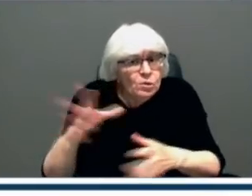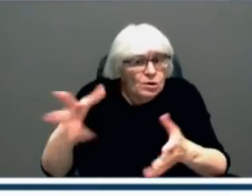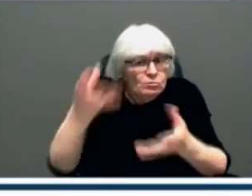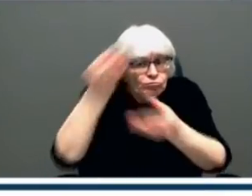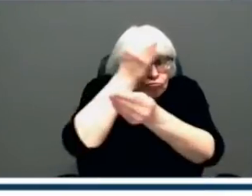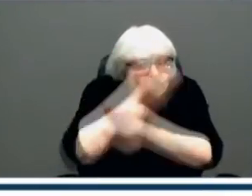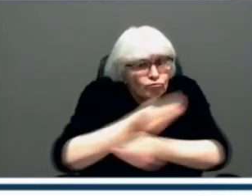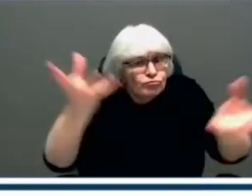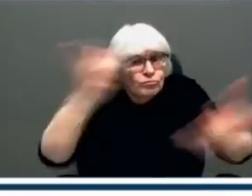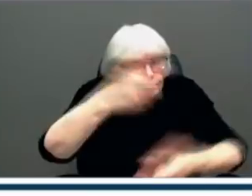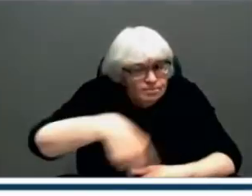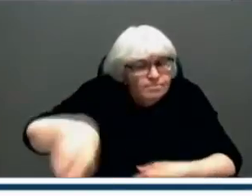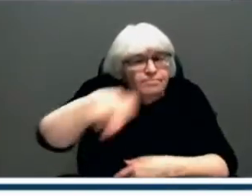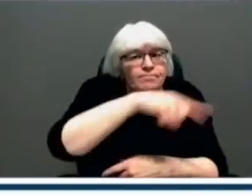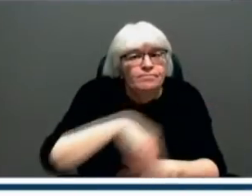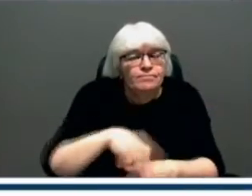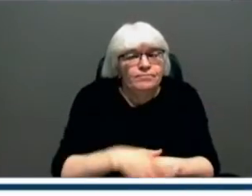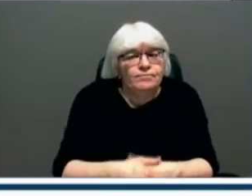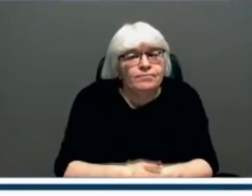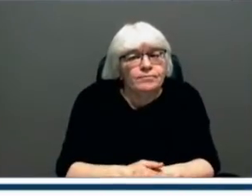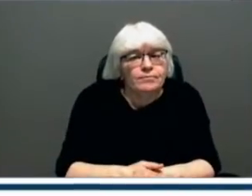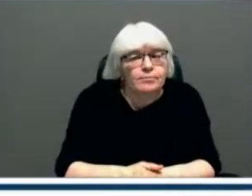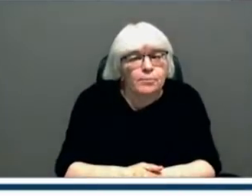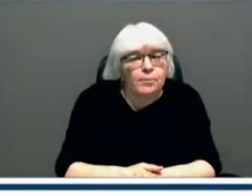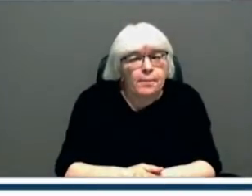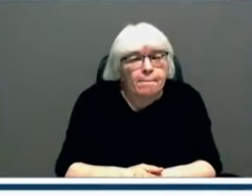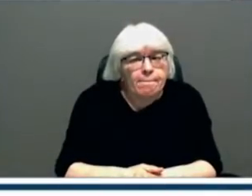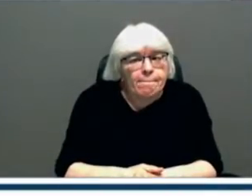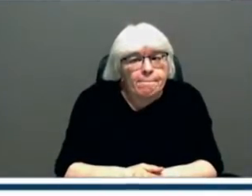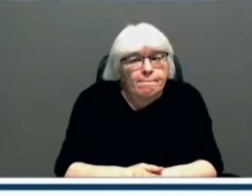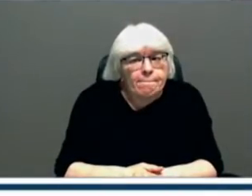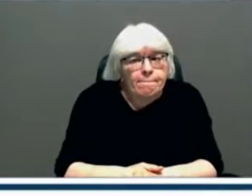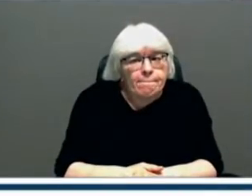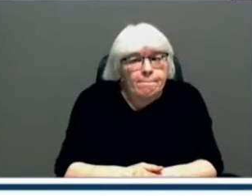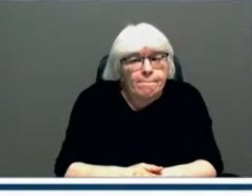Moving along, we'll go to Alexa McLean with Global. Go ahead, Alexa.